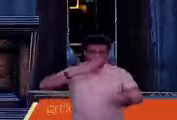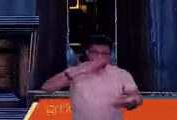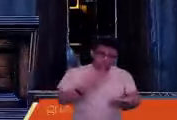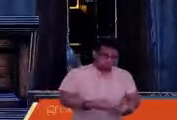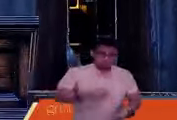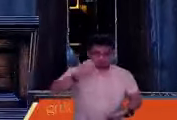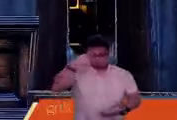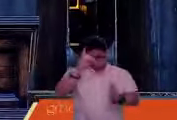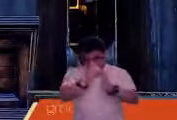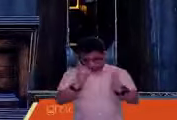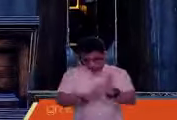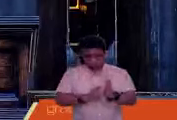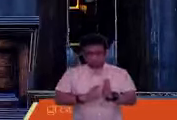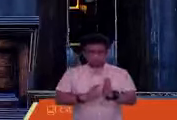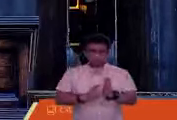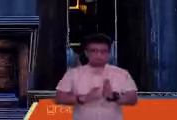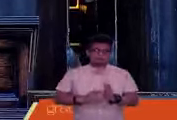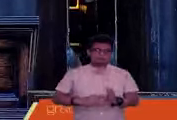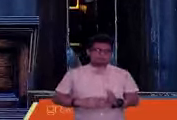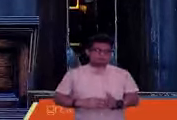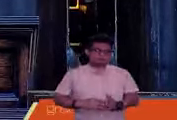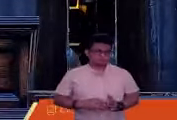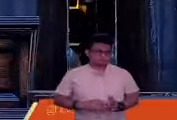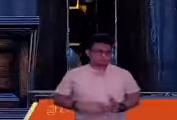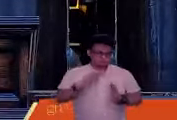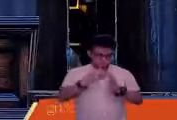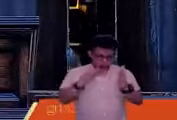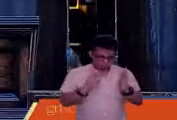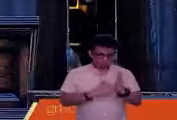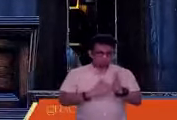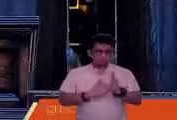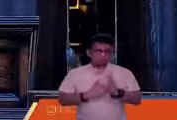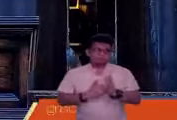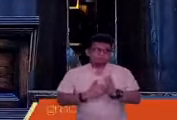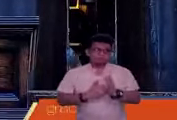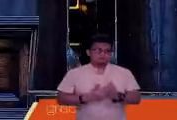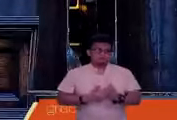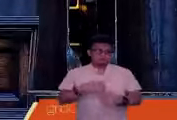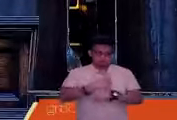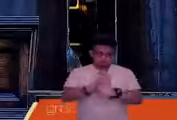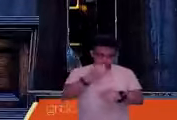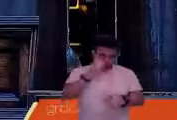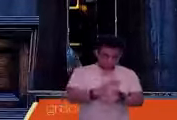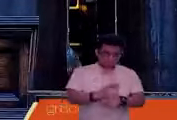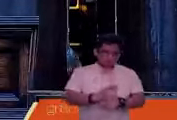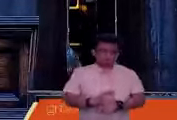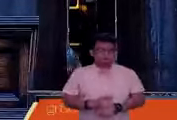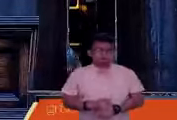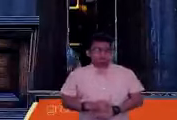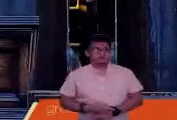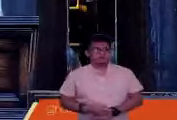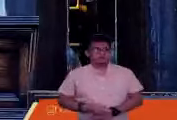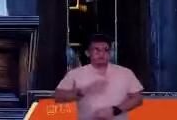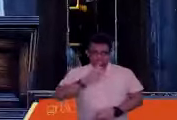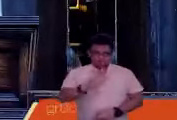profitable for doctrine, for reproof, for instruction in righteousness, that the man of God or a woman of God may be